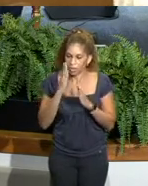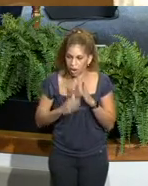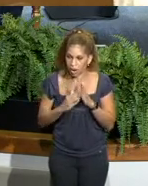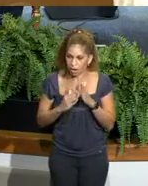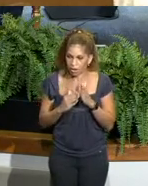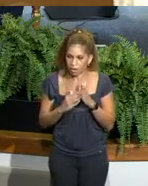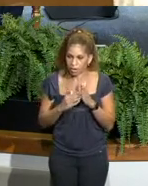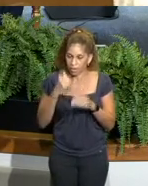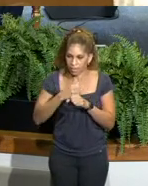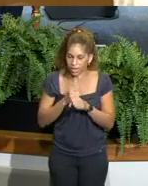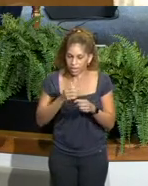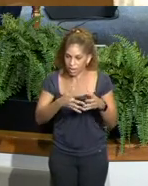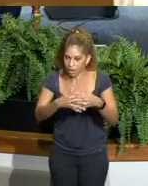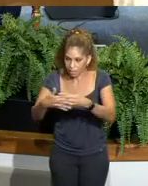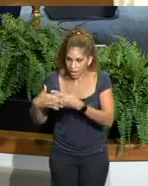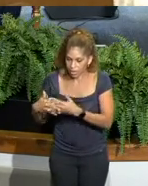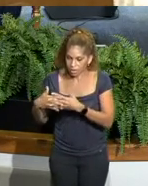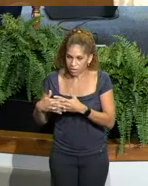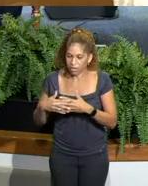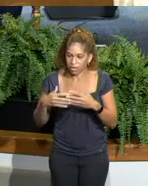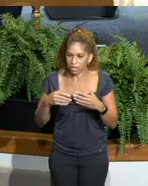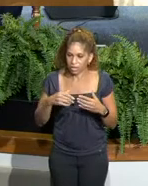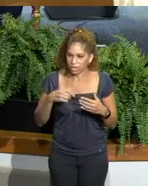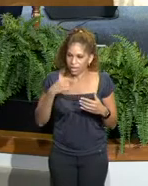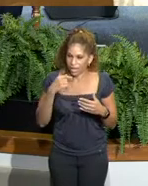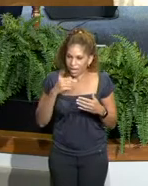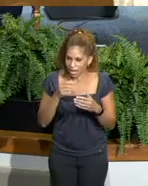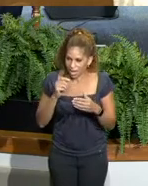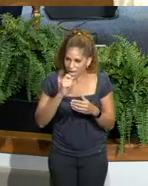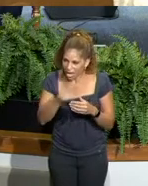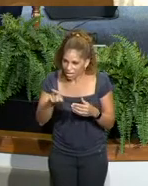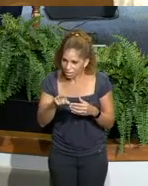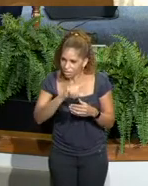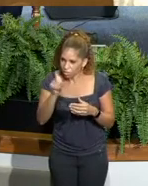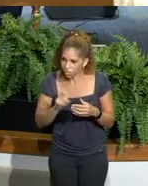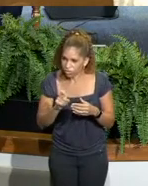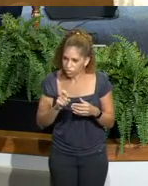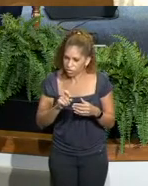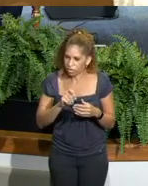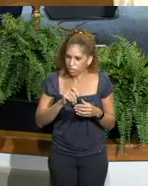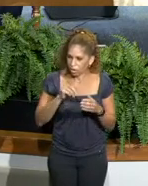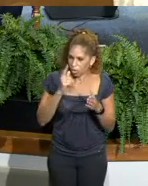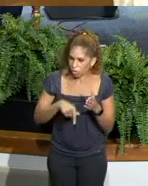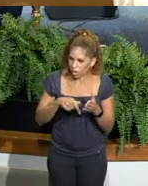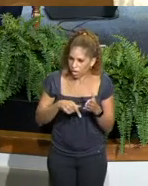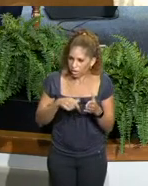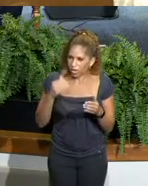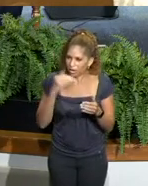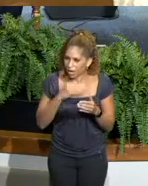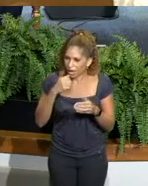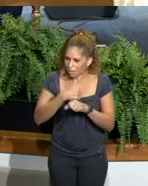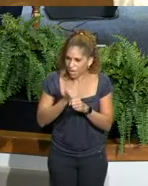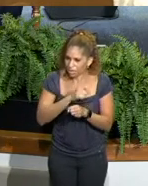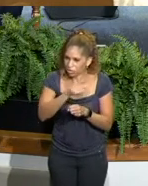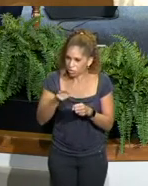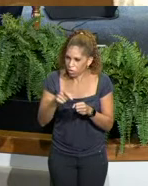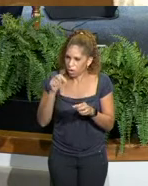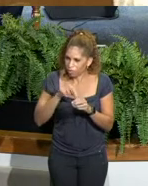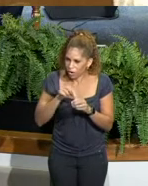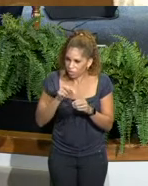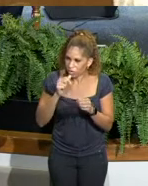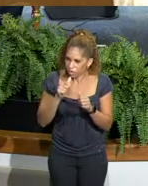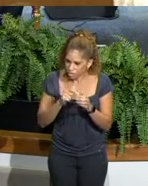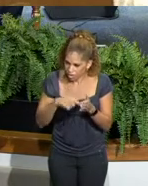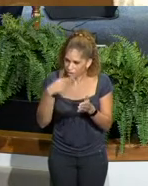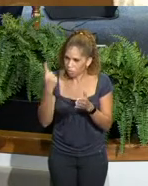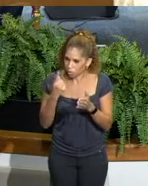help making America face this question. What myth makes you vote for somebody who claims to be Christian and then